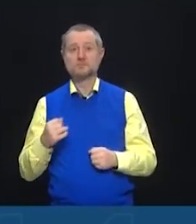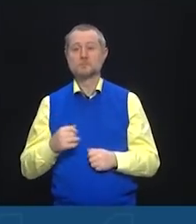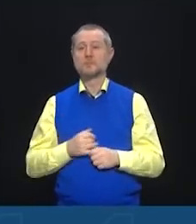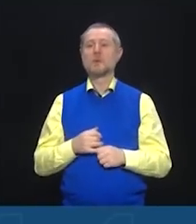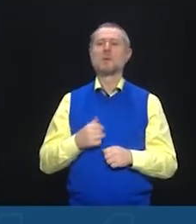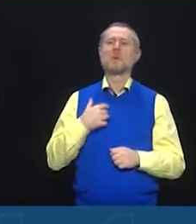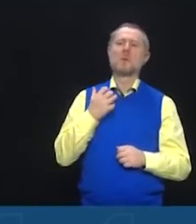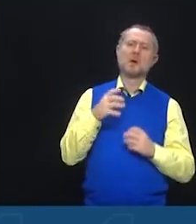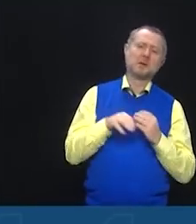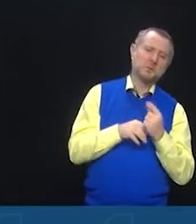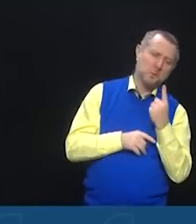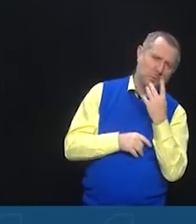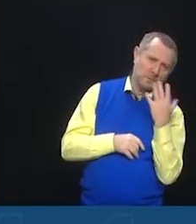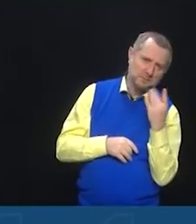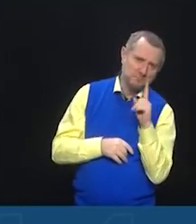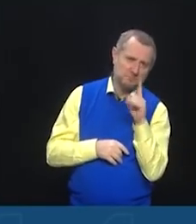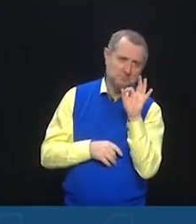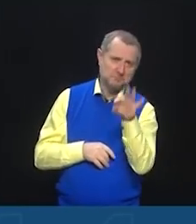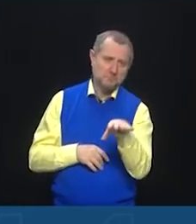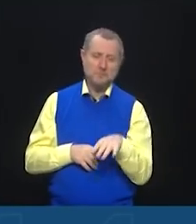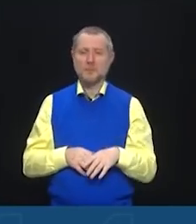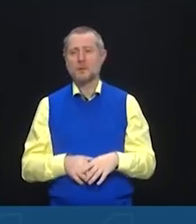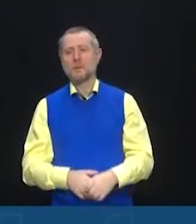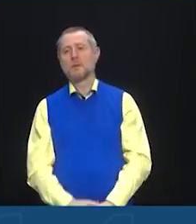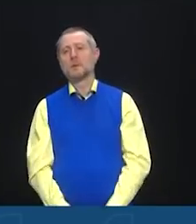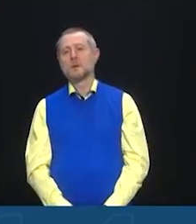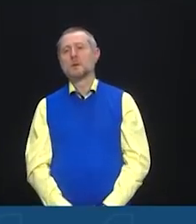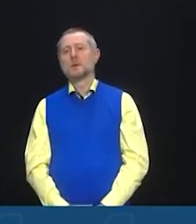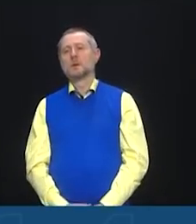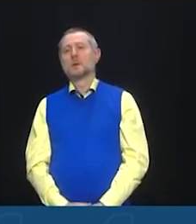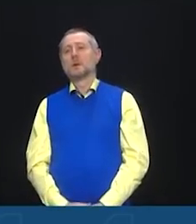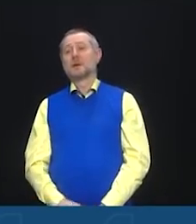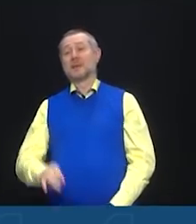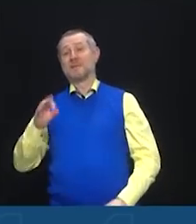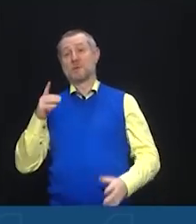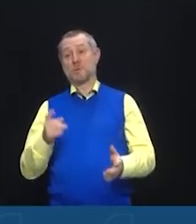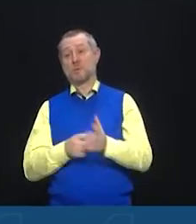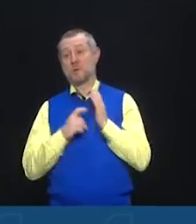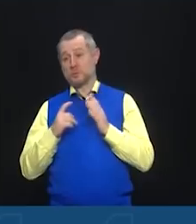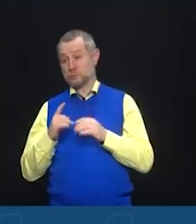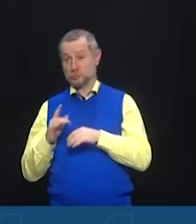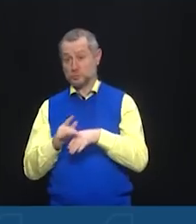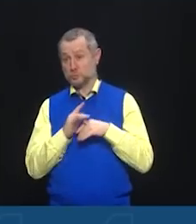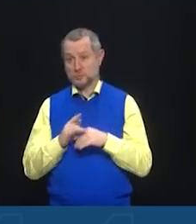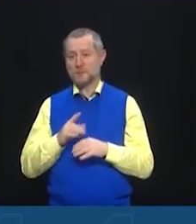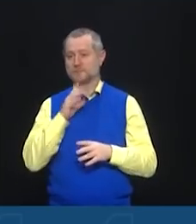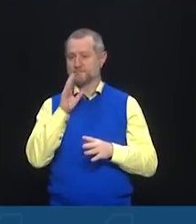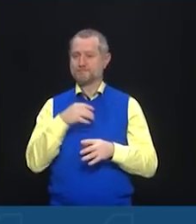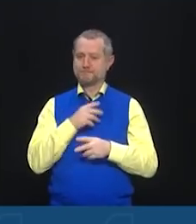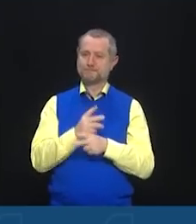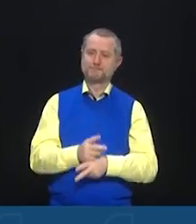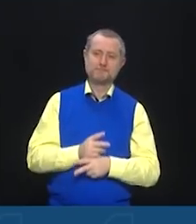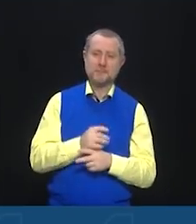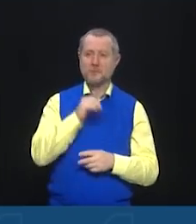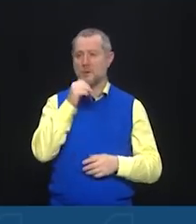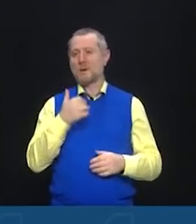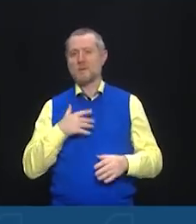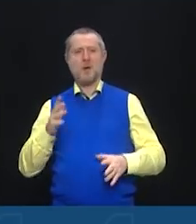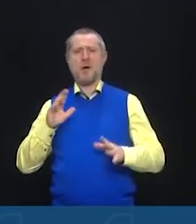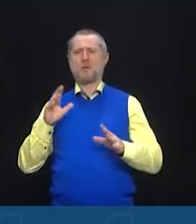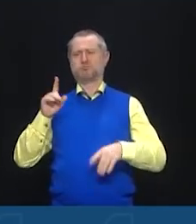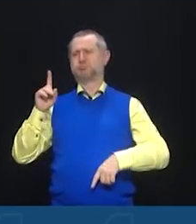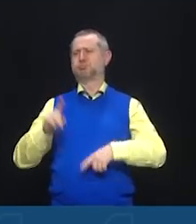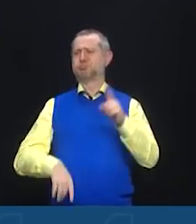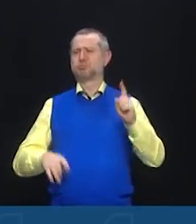that is some things that require resources, we really want to be careful that we don't have variation in the types of protections that are available